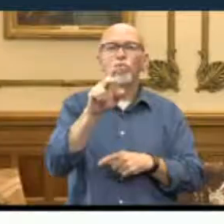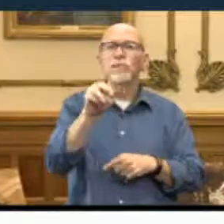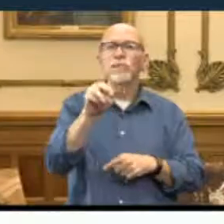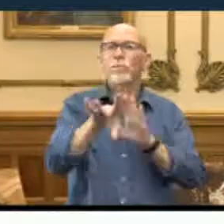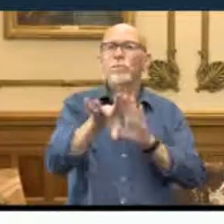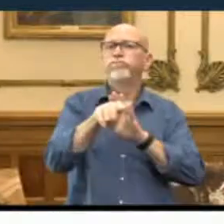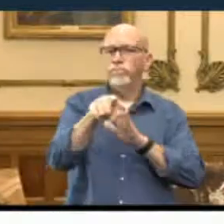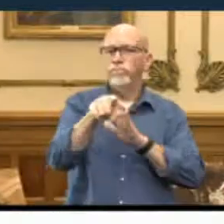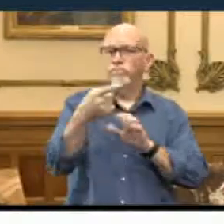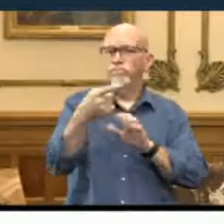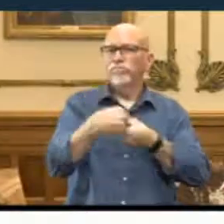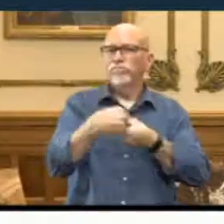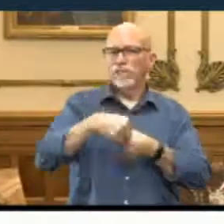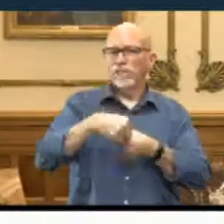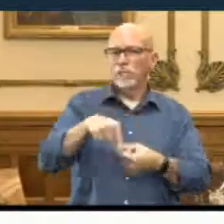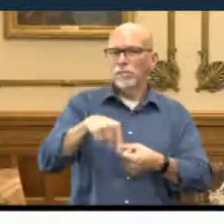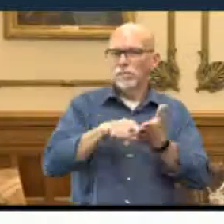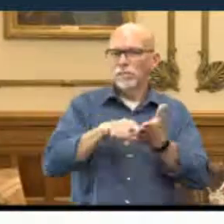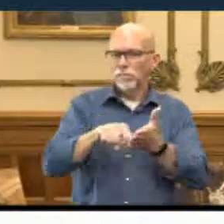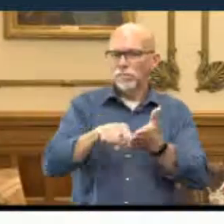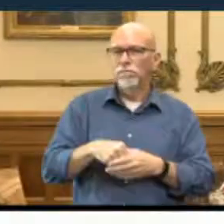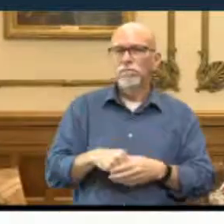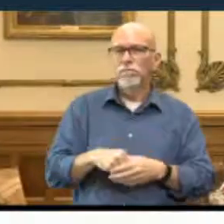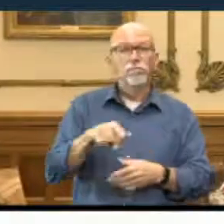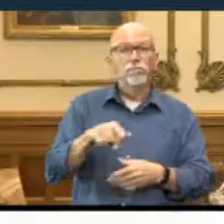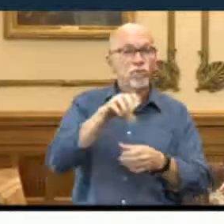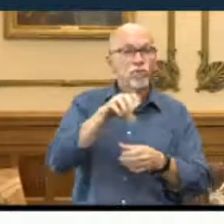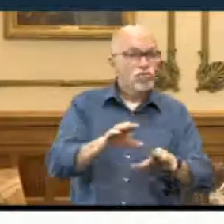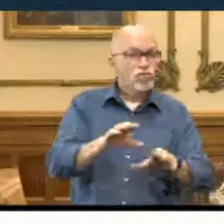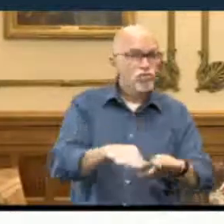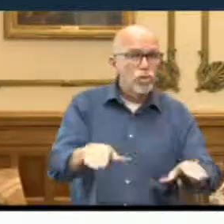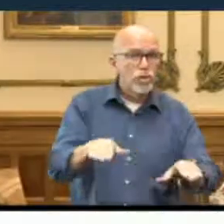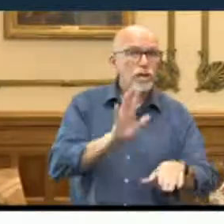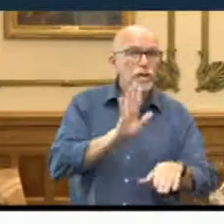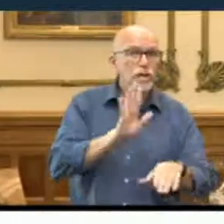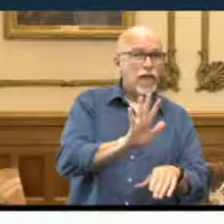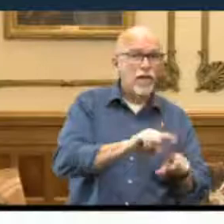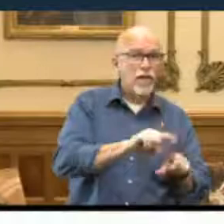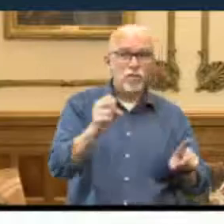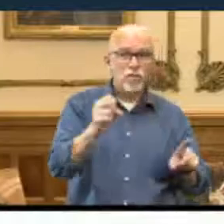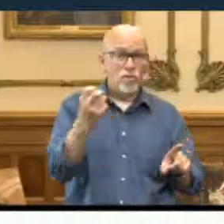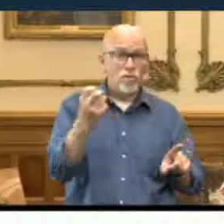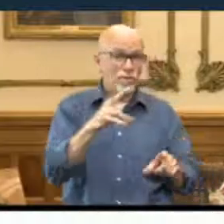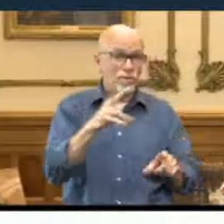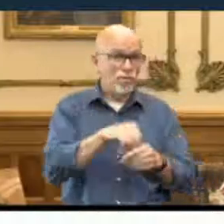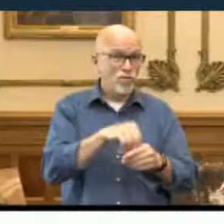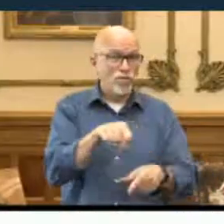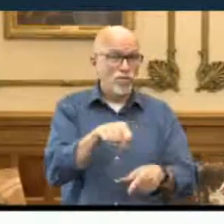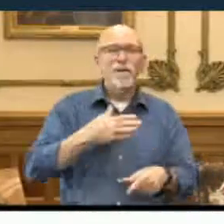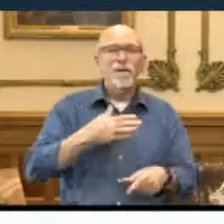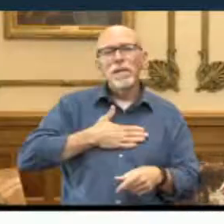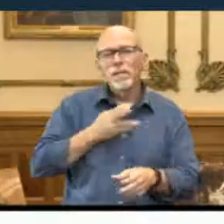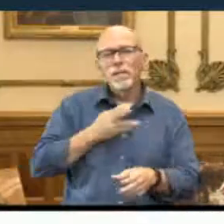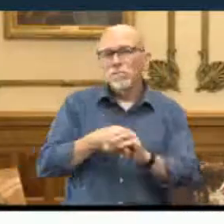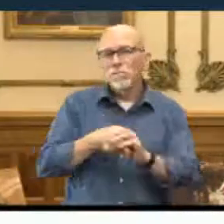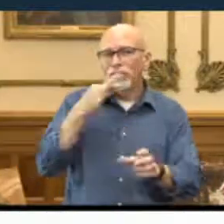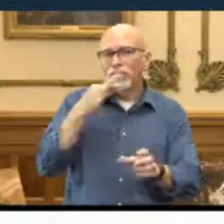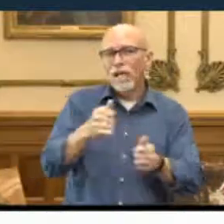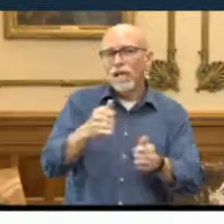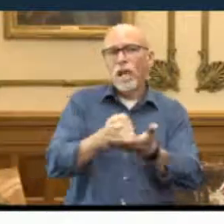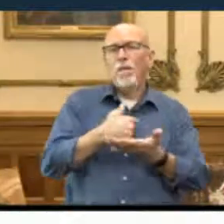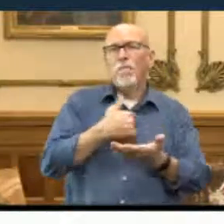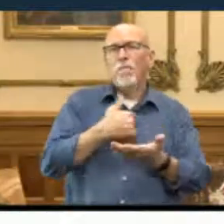to participate in the study. This includes children ages 5 to 12. Please participate if you can help us to